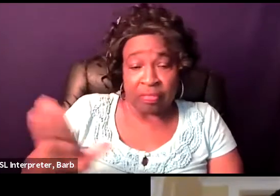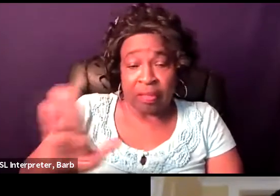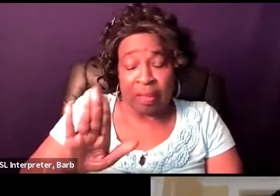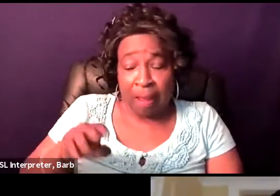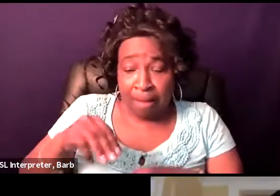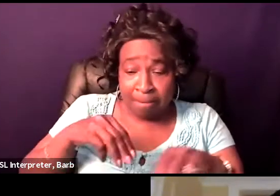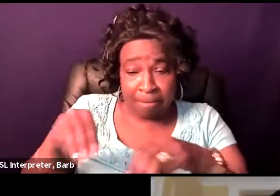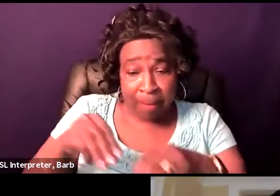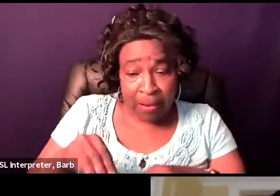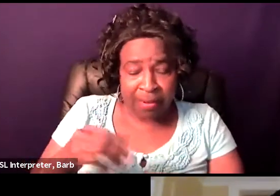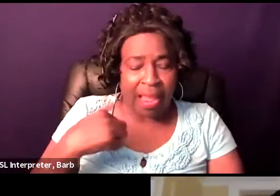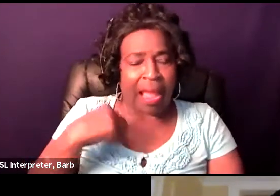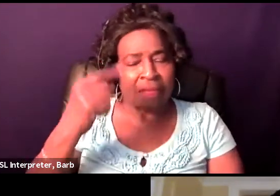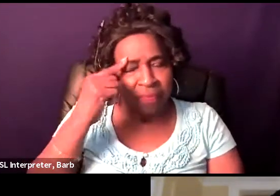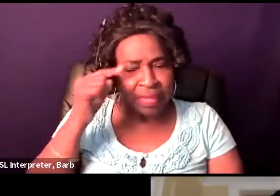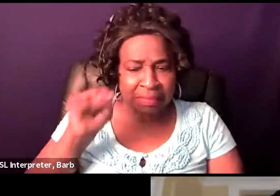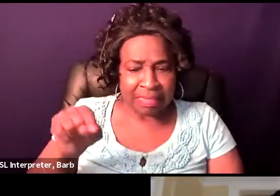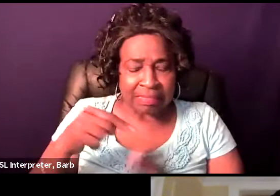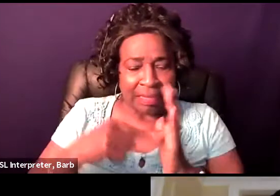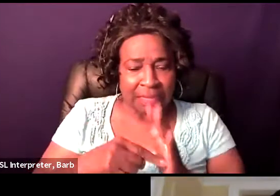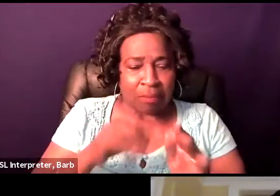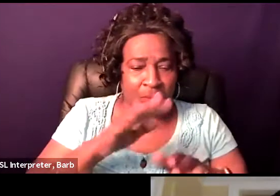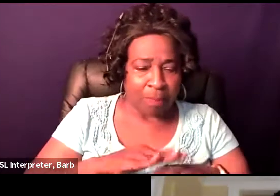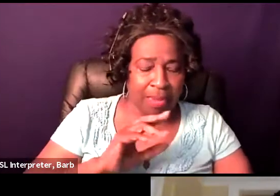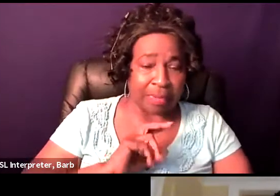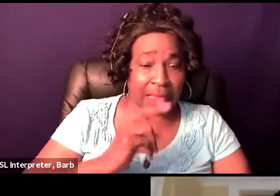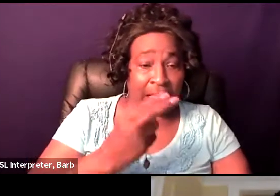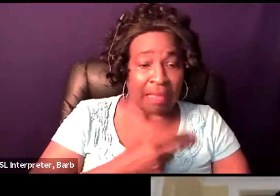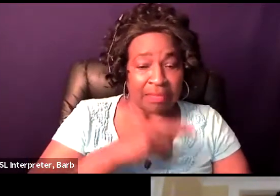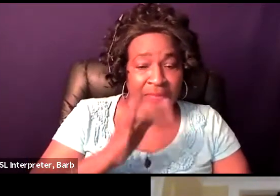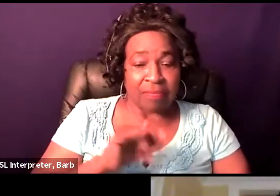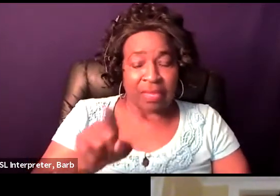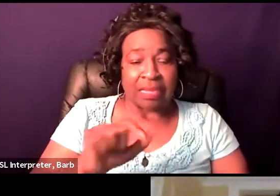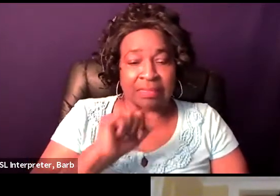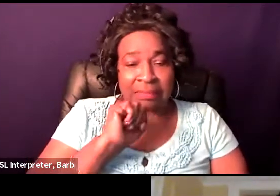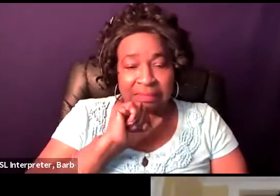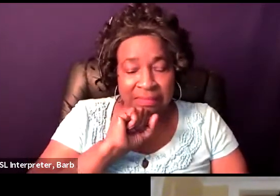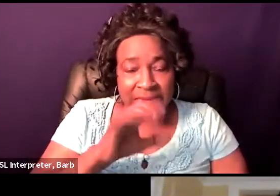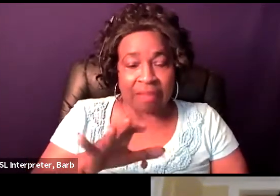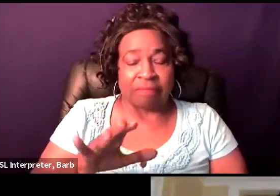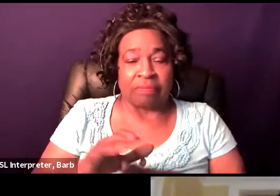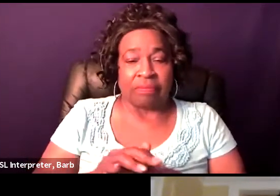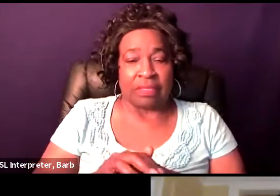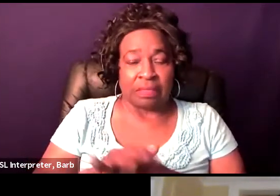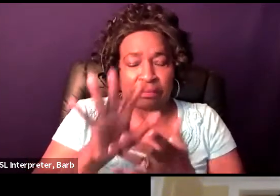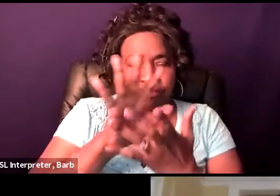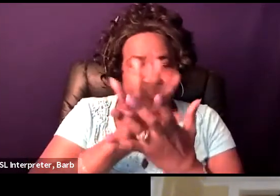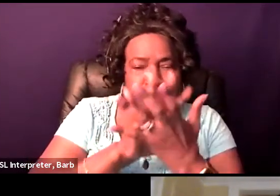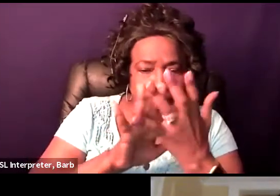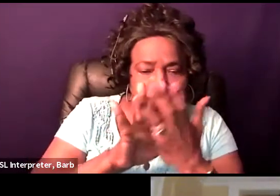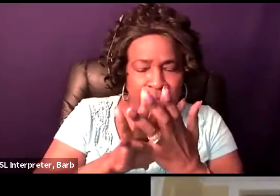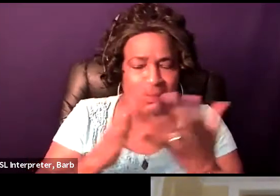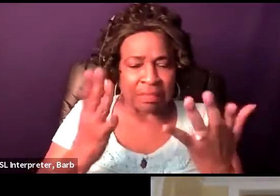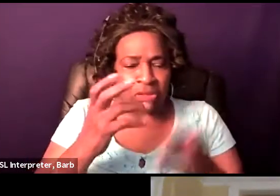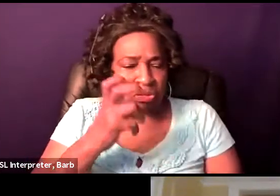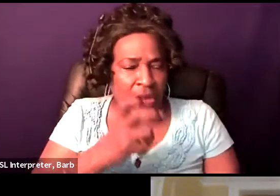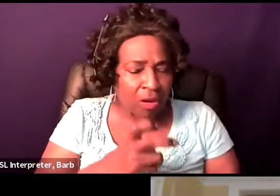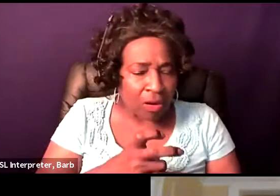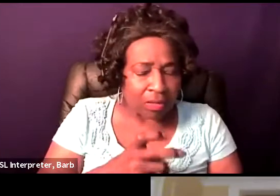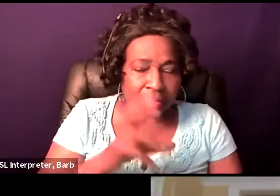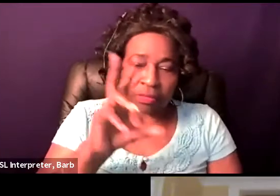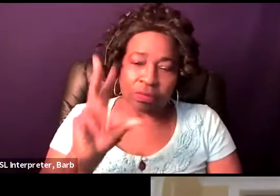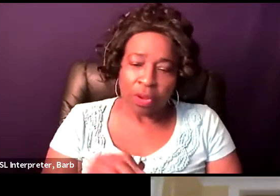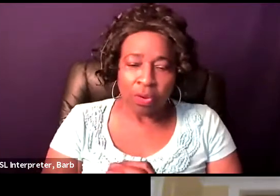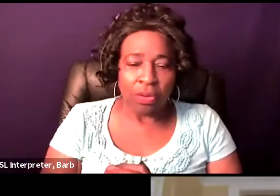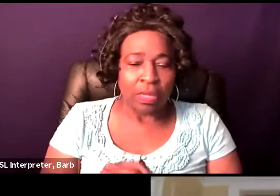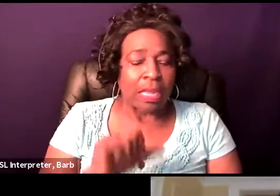think these examples remind us that there's nothing inherent like that, oh, it's too hard to do. No, it's just